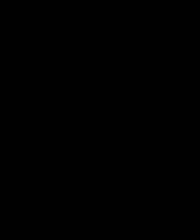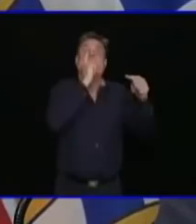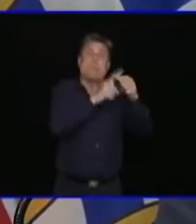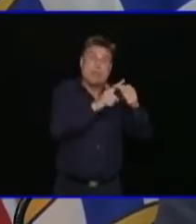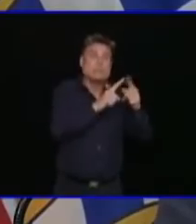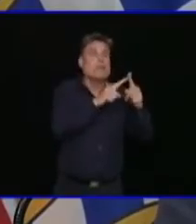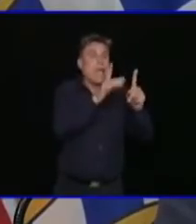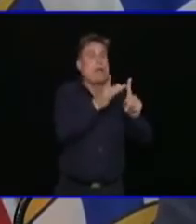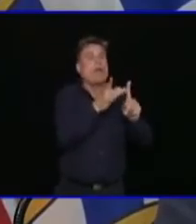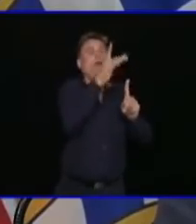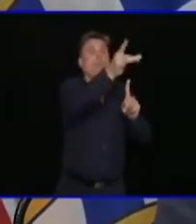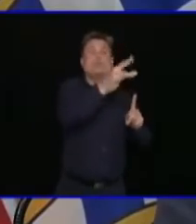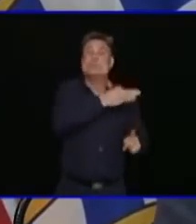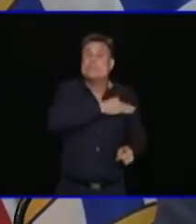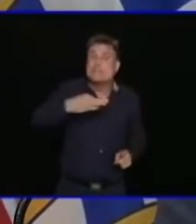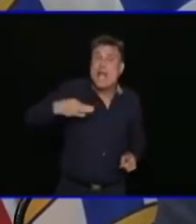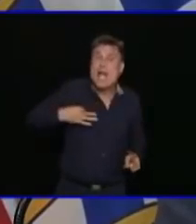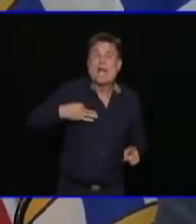it. Lisa?